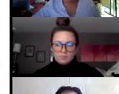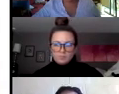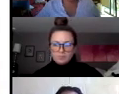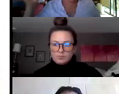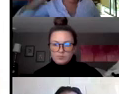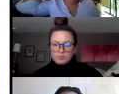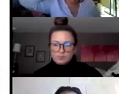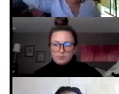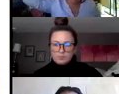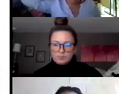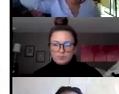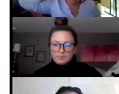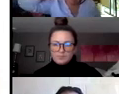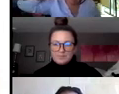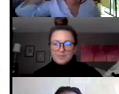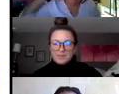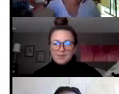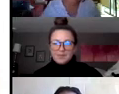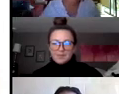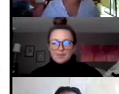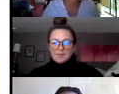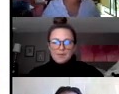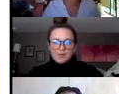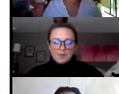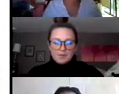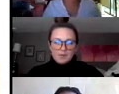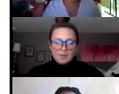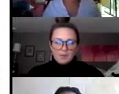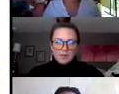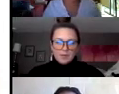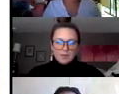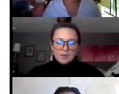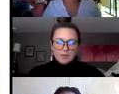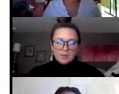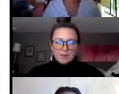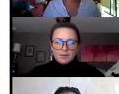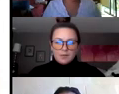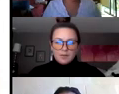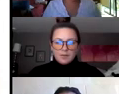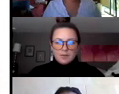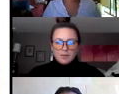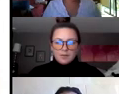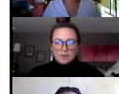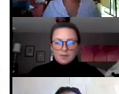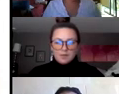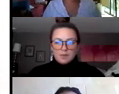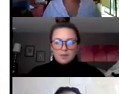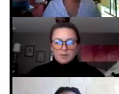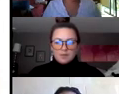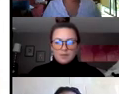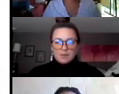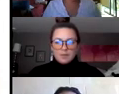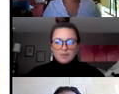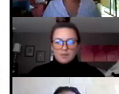that. After 3 months of protesting, what they got was the Department of Ethnic Studies. So what have student organizations created?